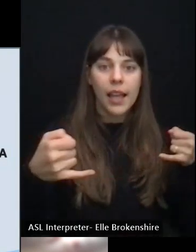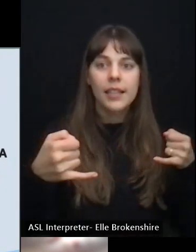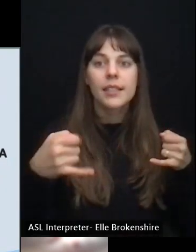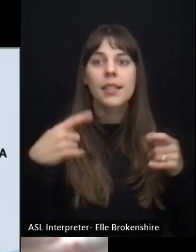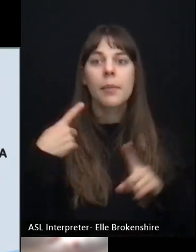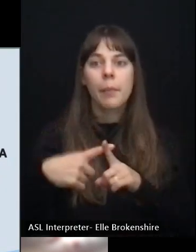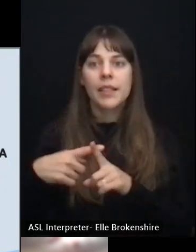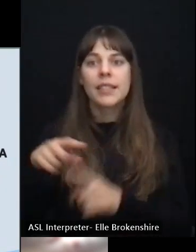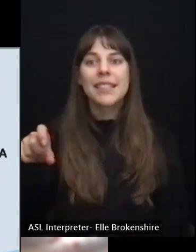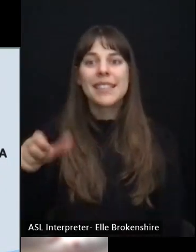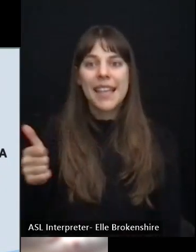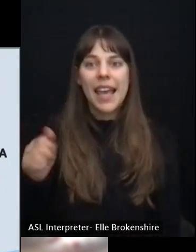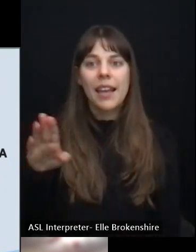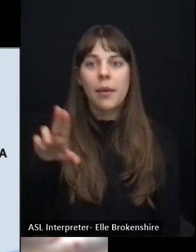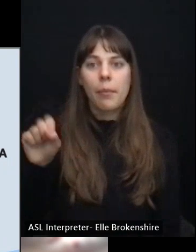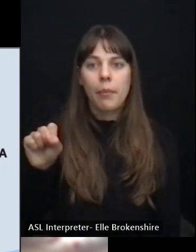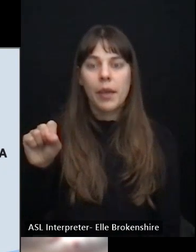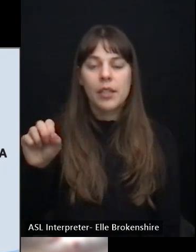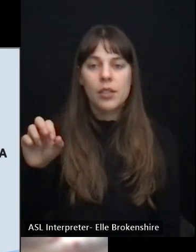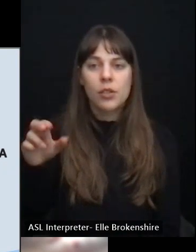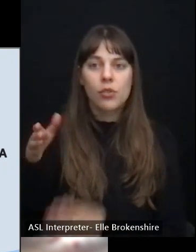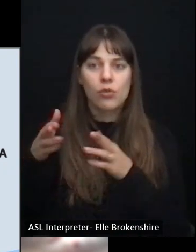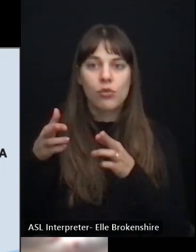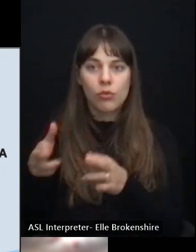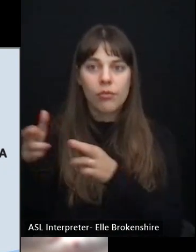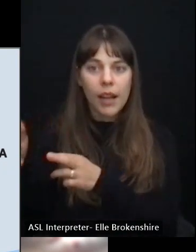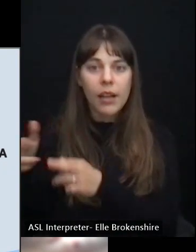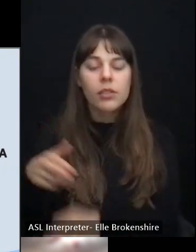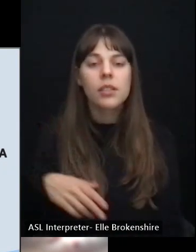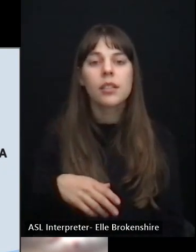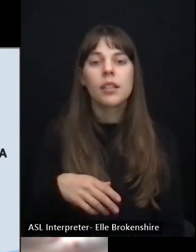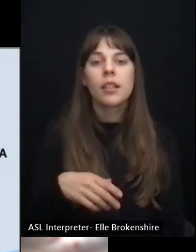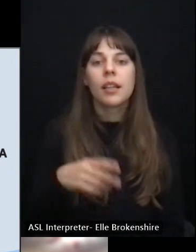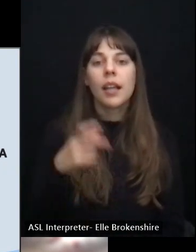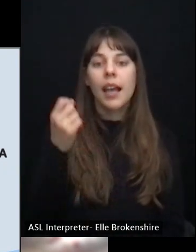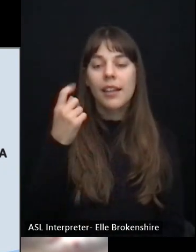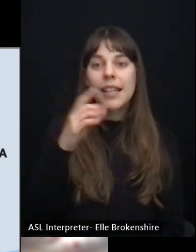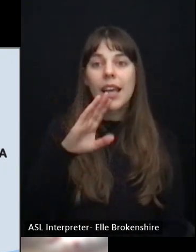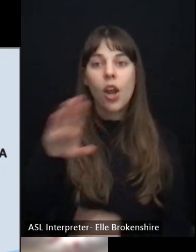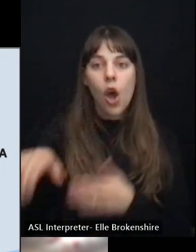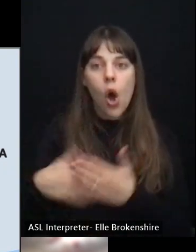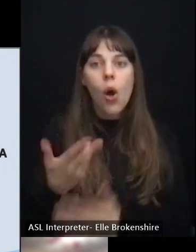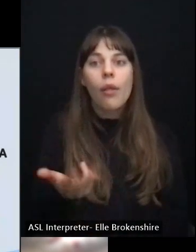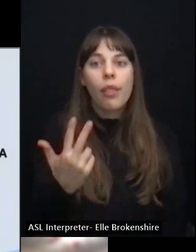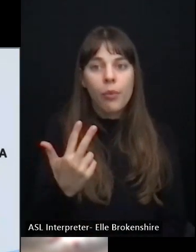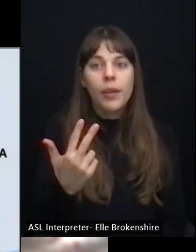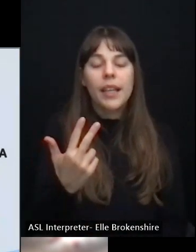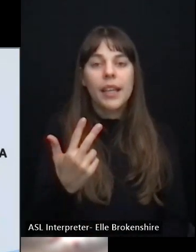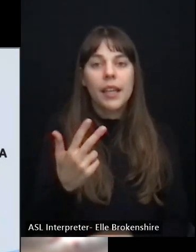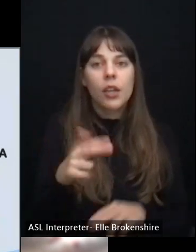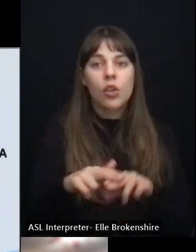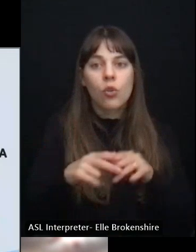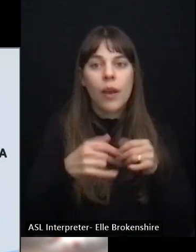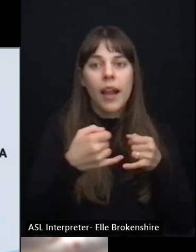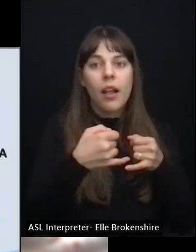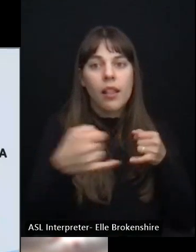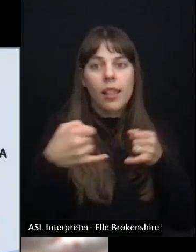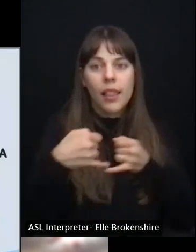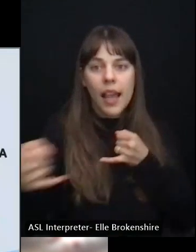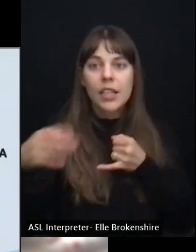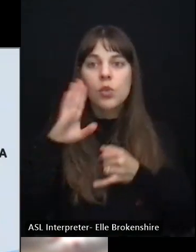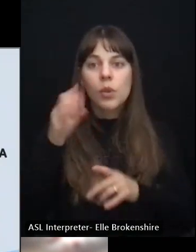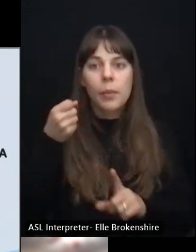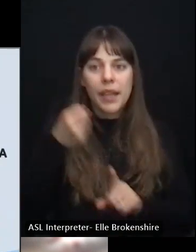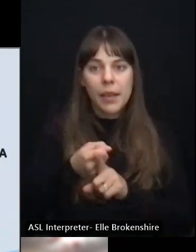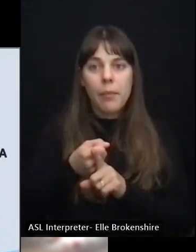our rail lines. All 3 lines are going to be impacted by the Mount Washington Tunnel